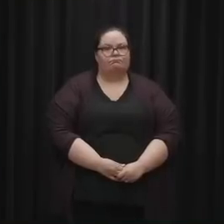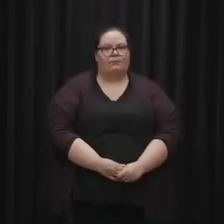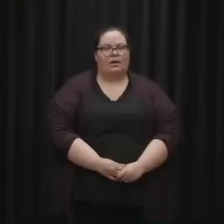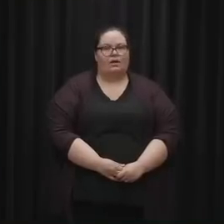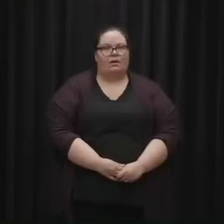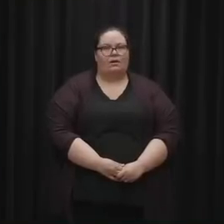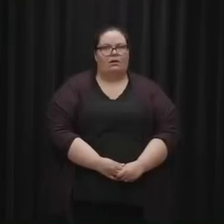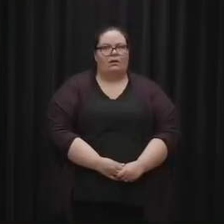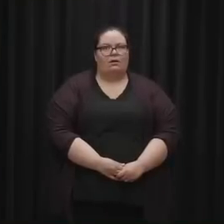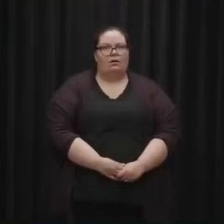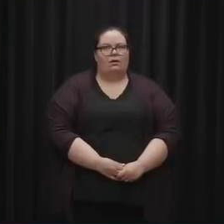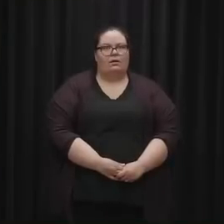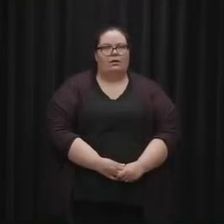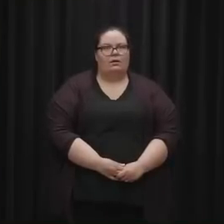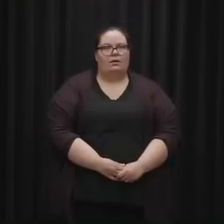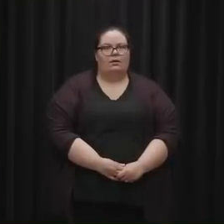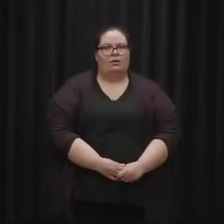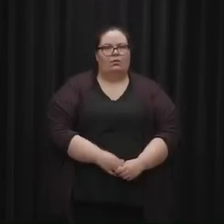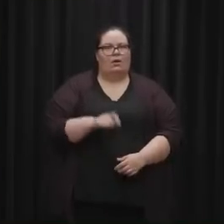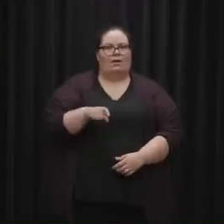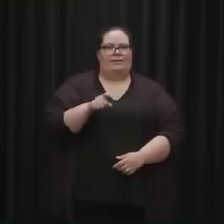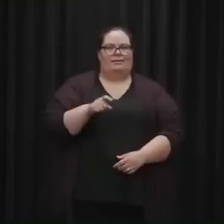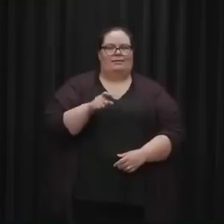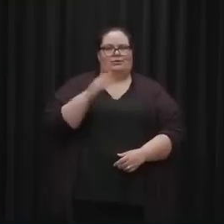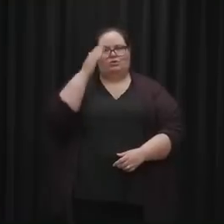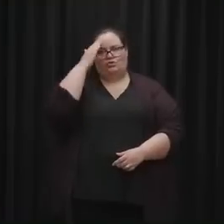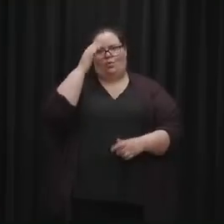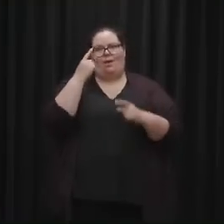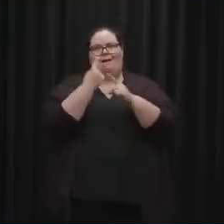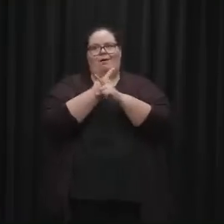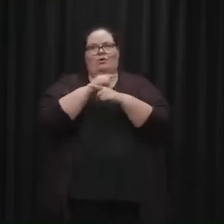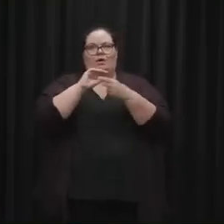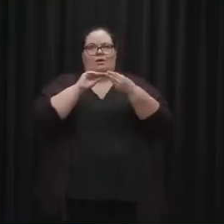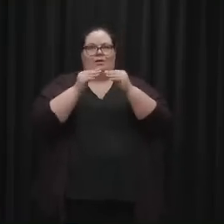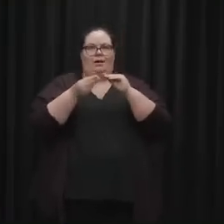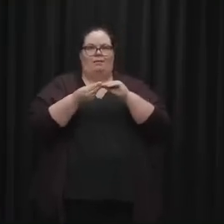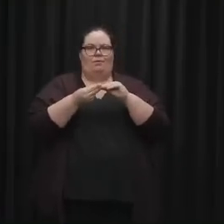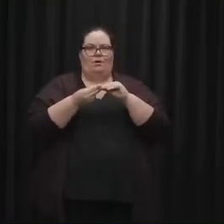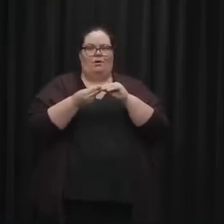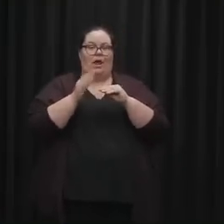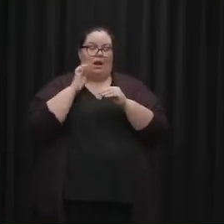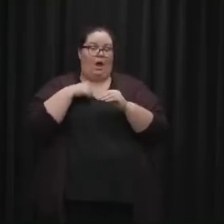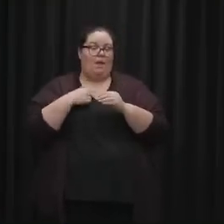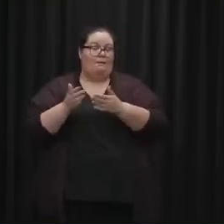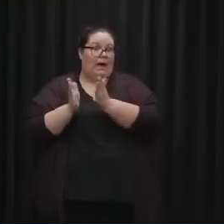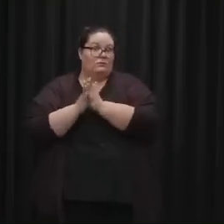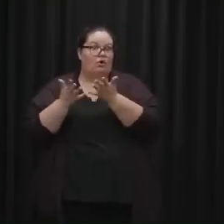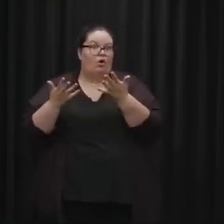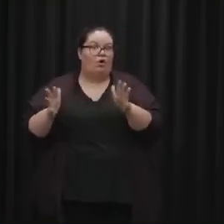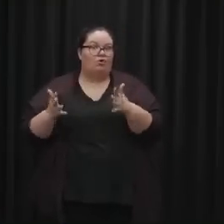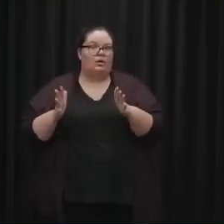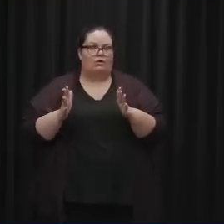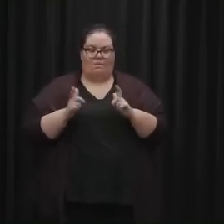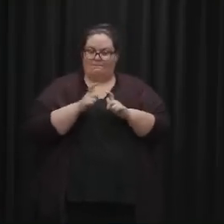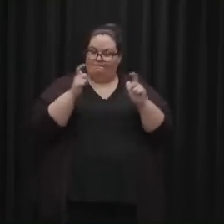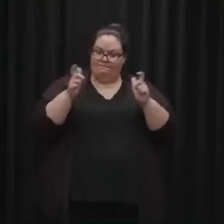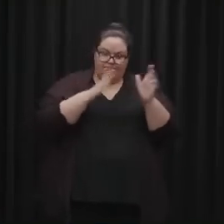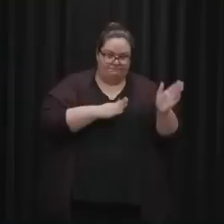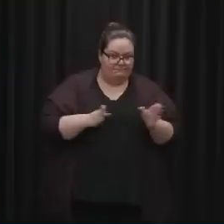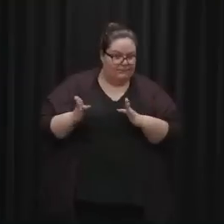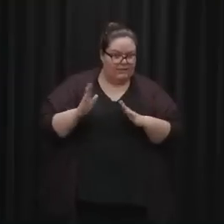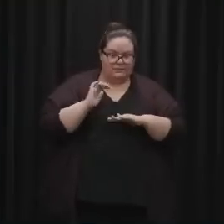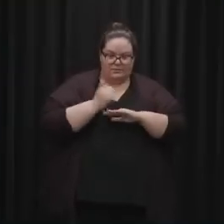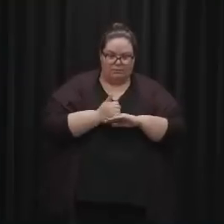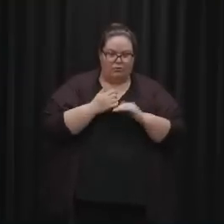understand if what is an accurate number right now, John, and I am asking for that because we have some big plans in